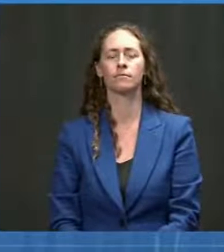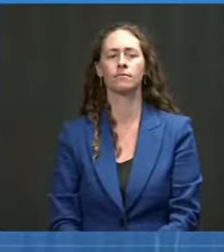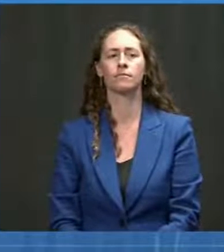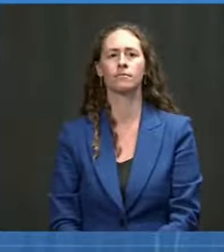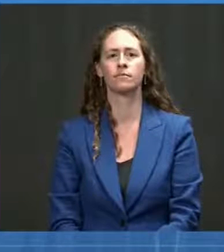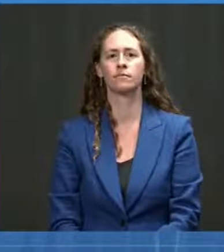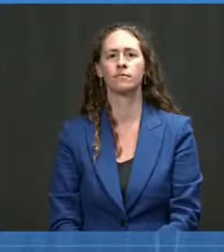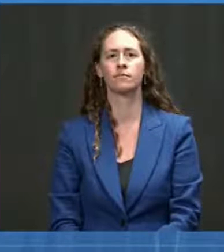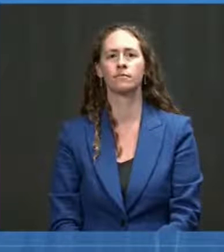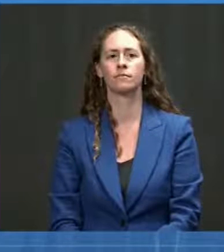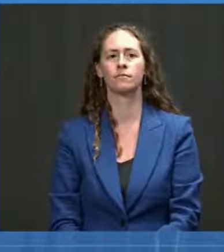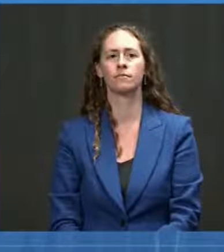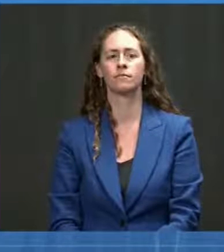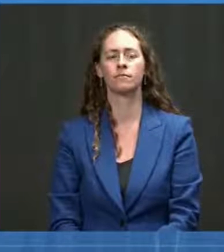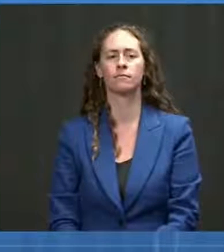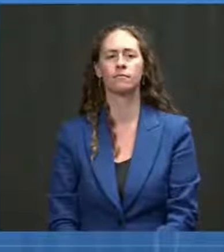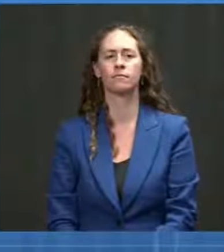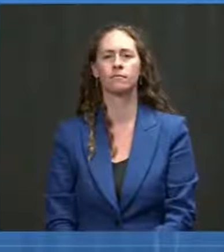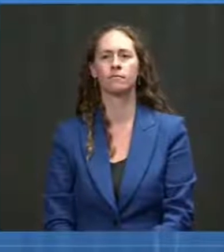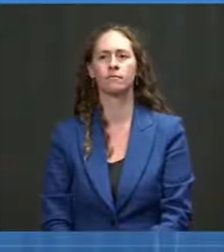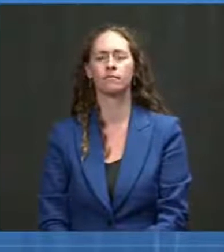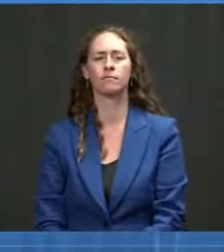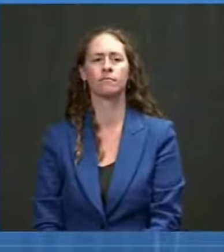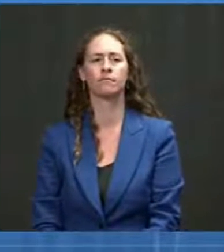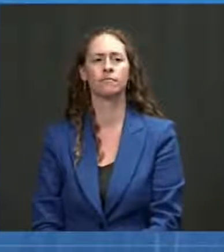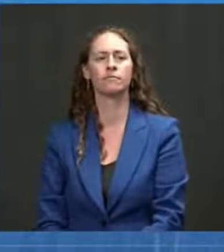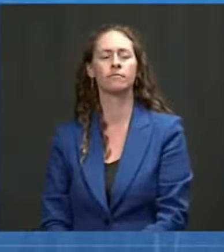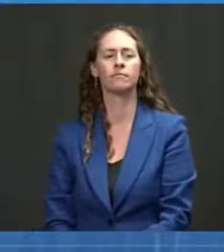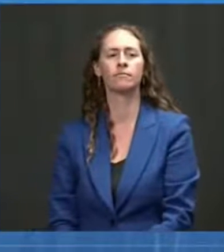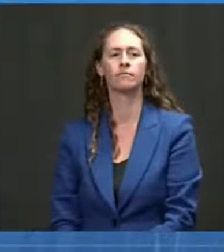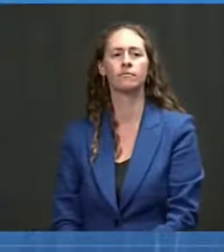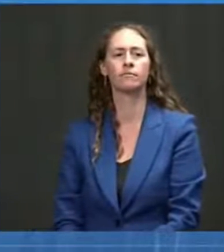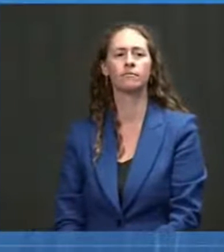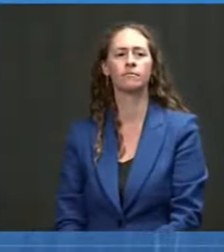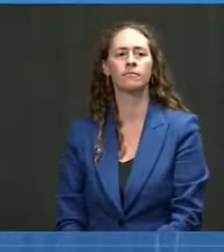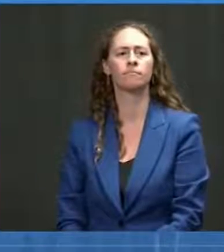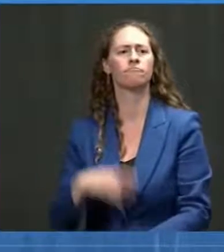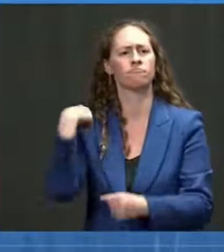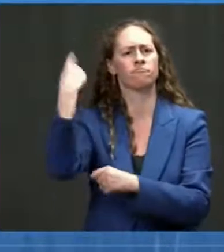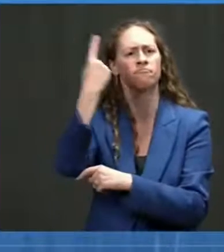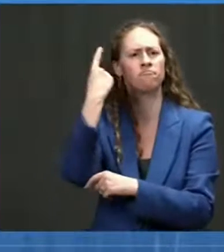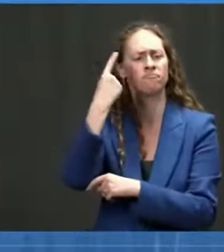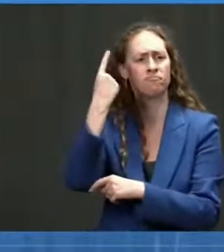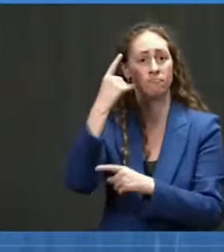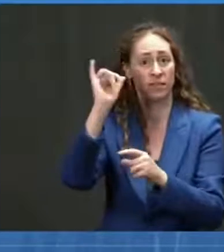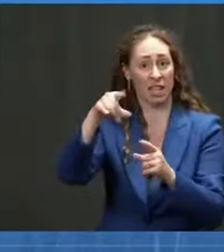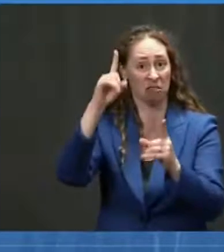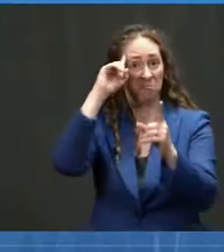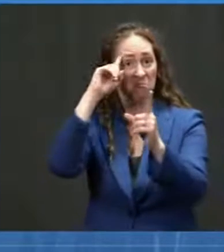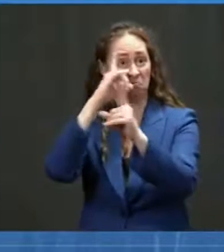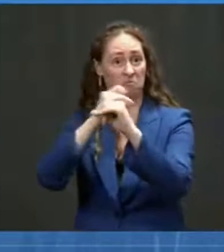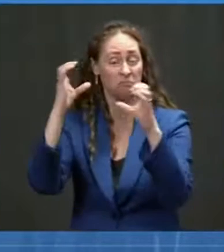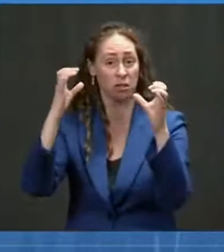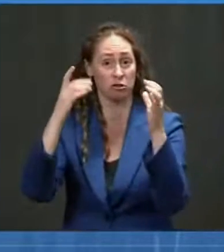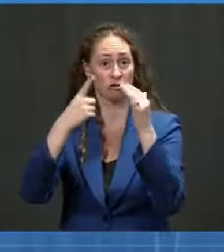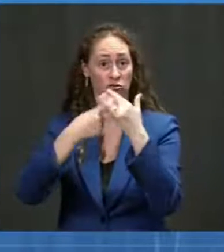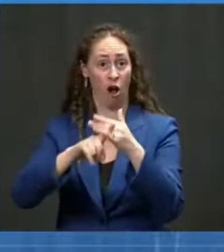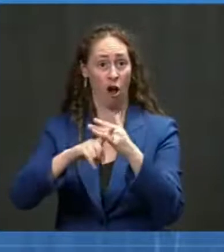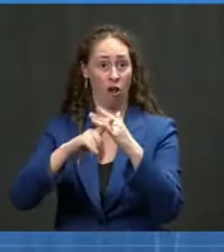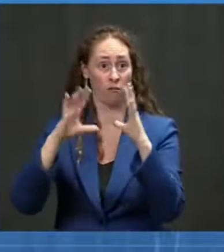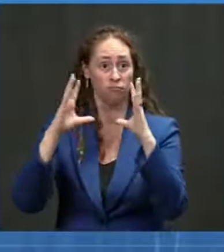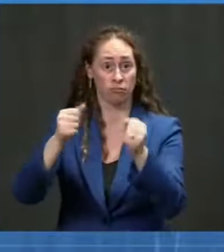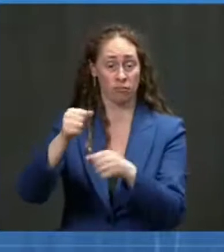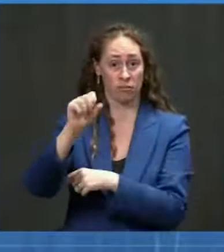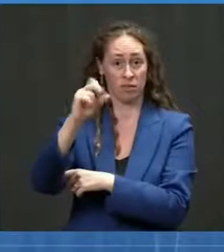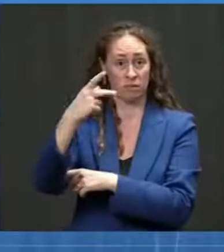Hi, thanks for taking my question. How realistic is that September 20th launch date, given that we haven't seen the official EUA request